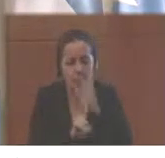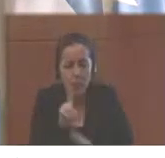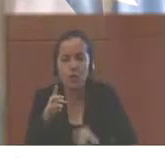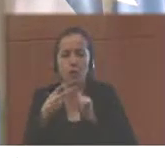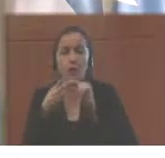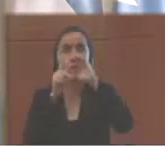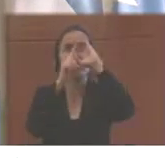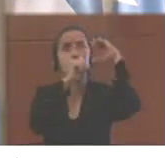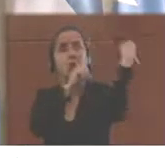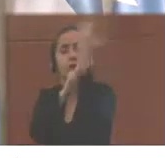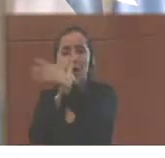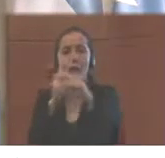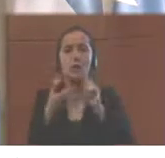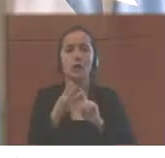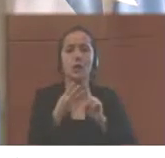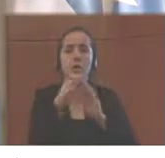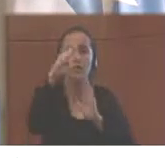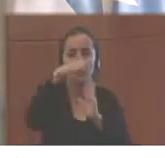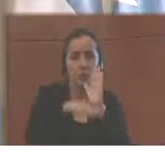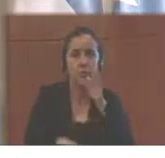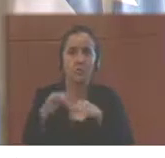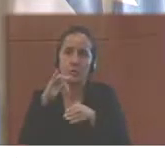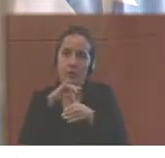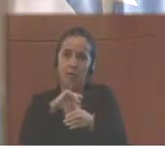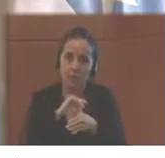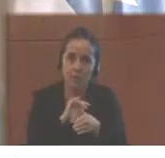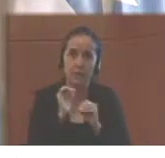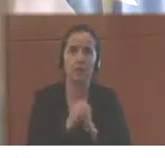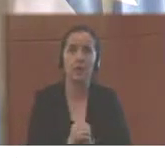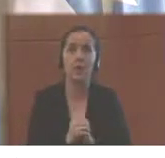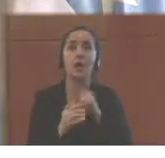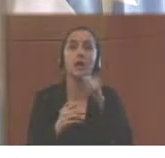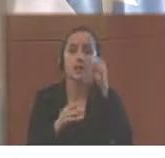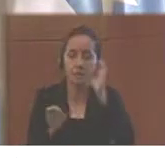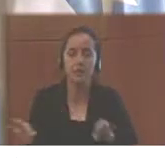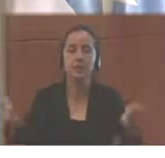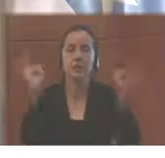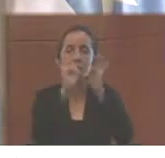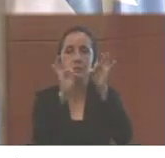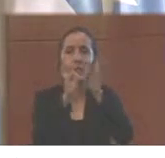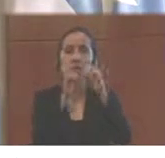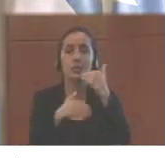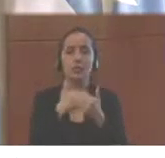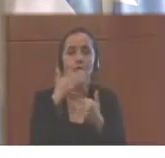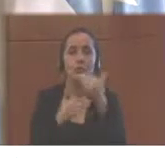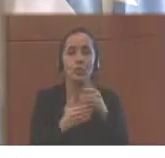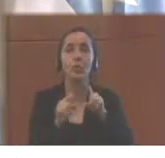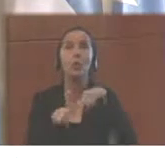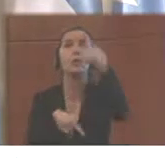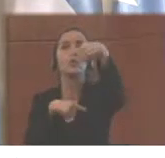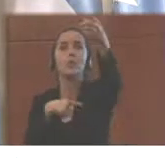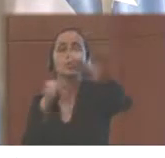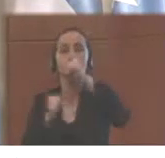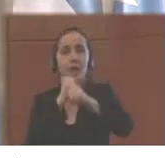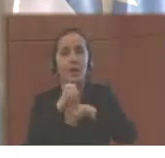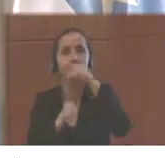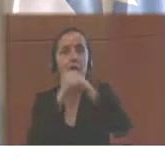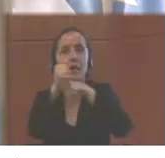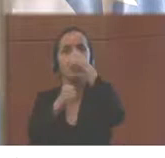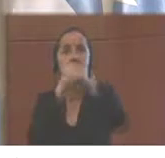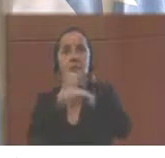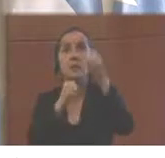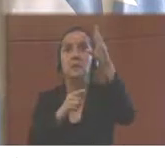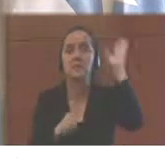a very interesting three-pronged issue: climate change, disaster management, and